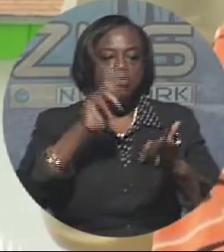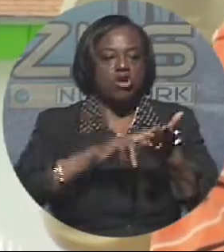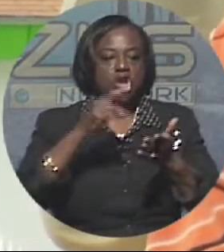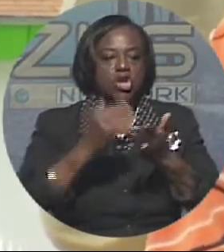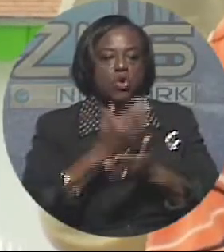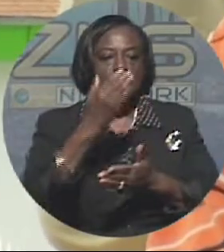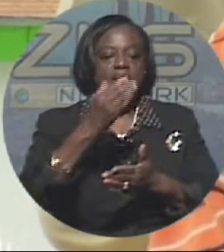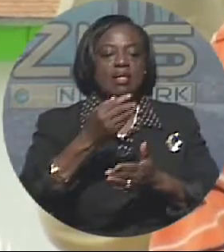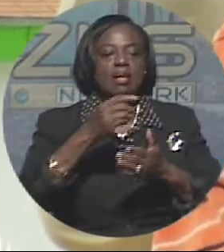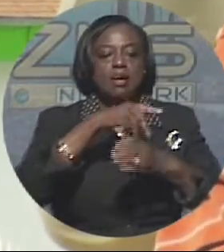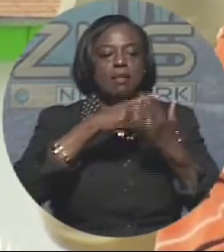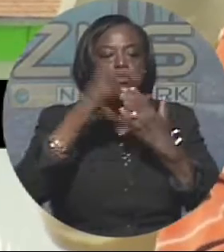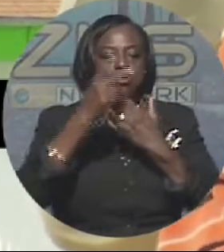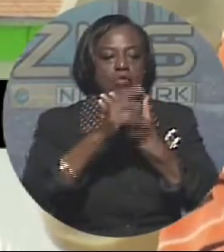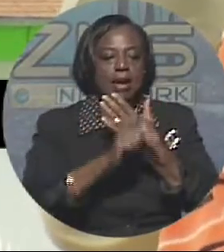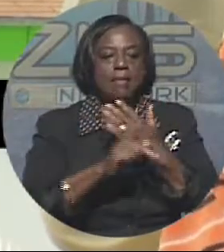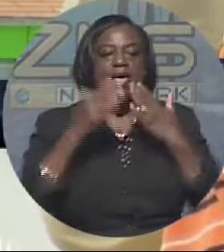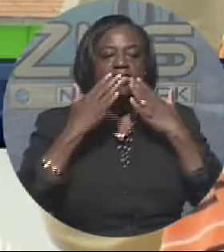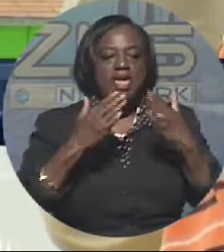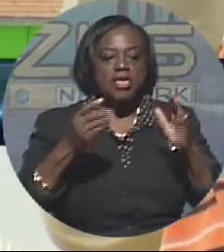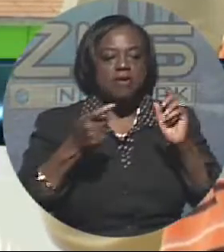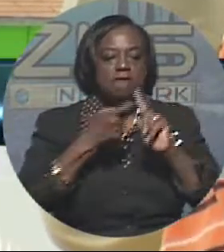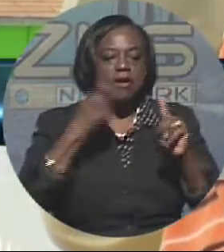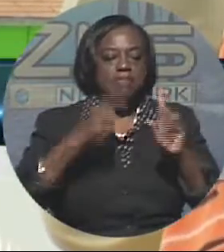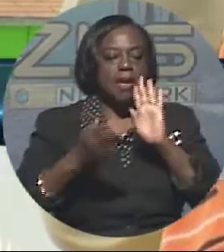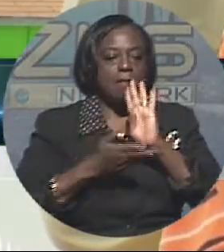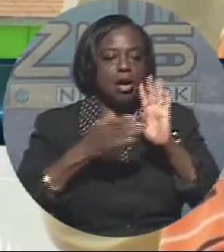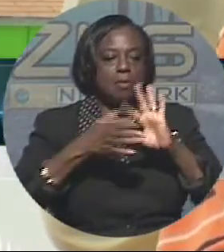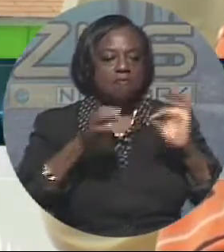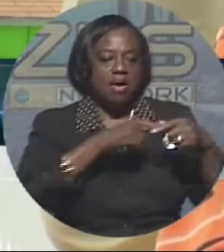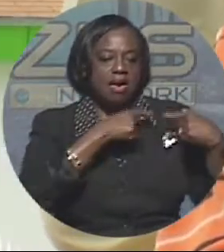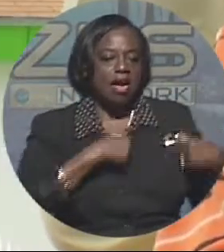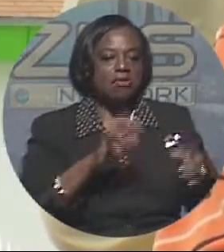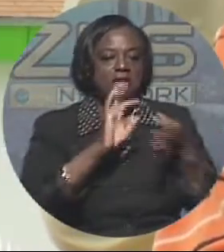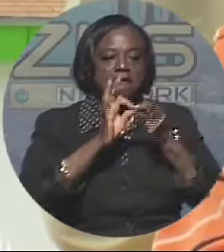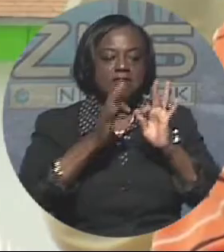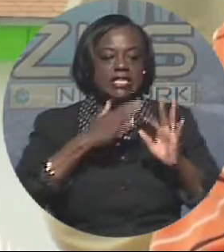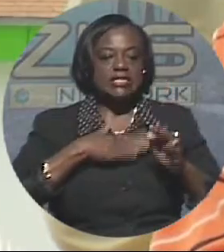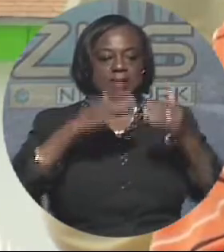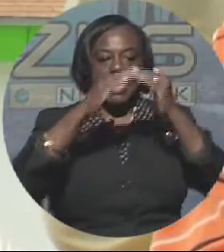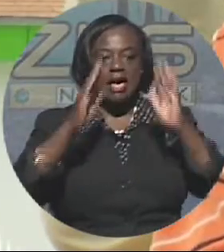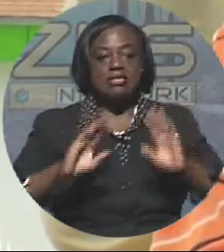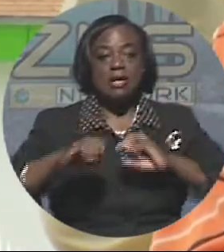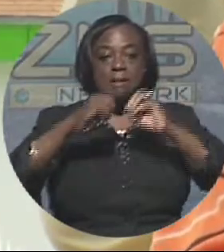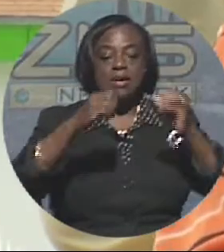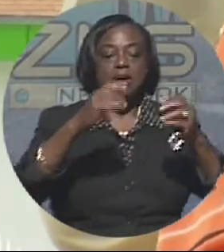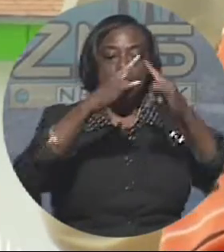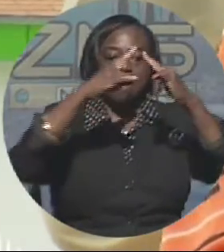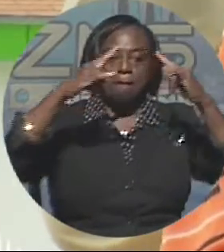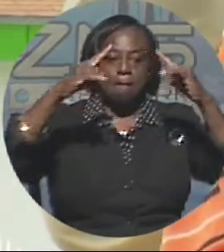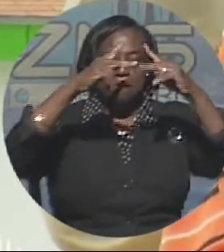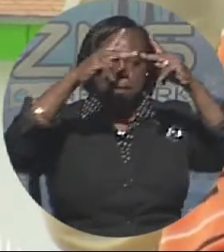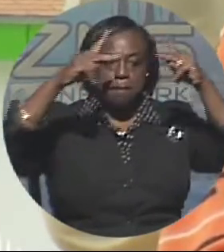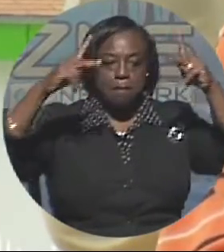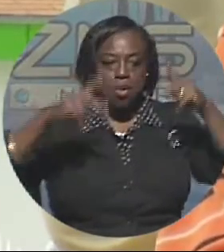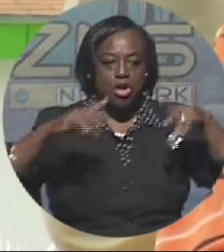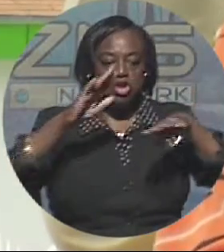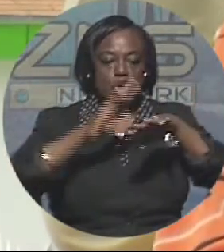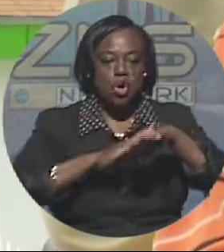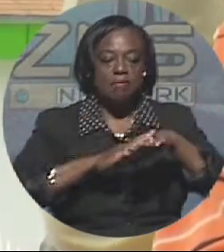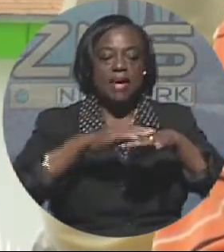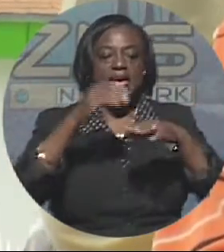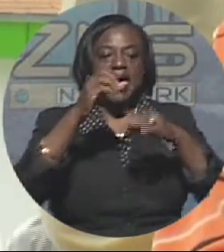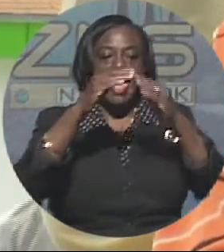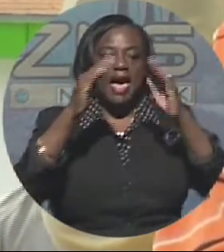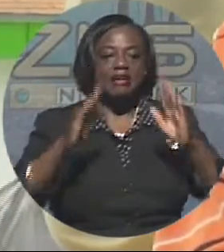from the bottom of my heart to fix my house. You all put a porch on my house. You take all the bad water out of